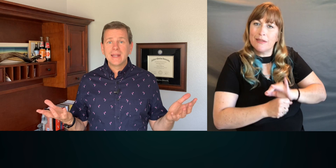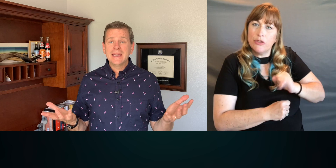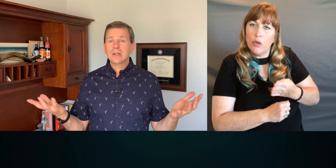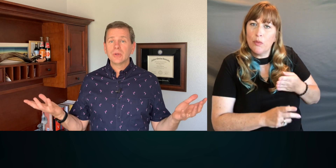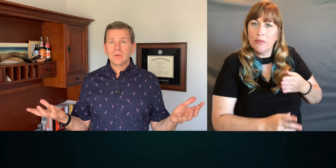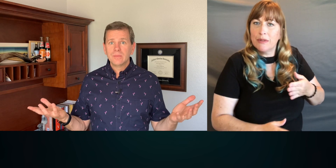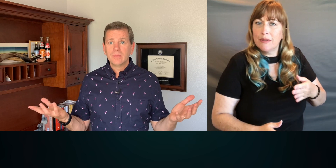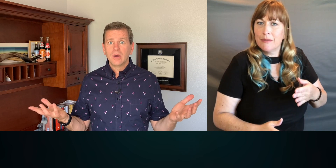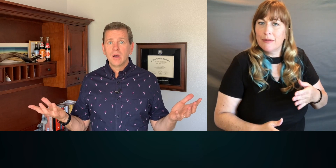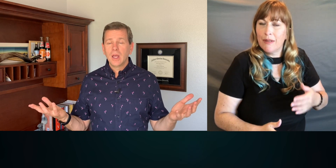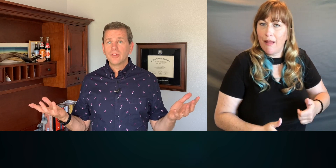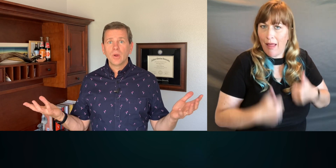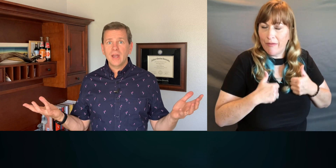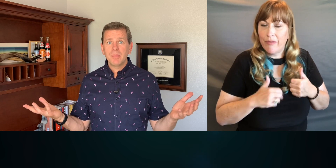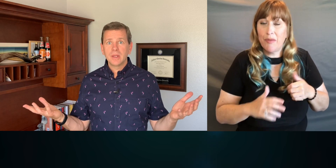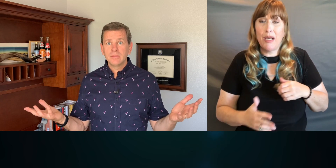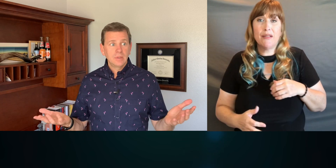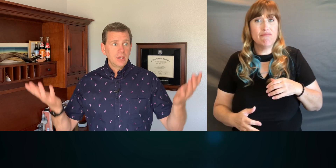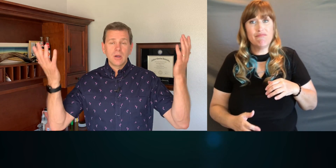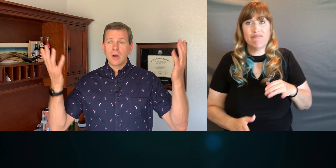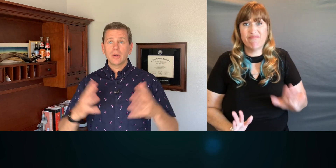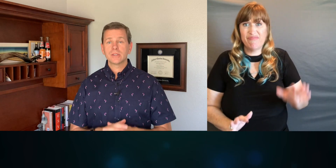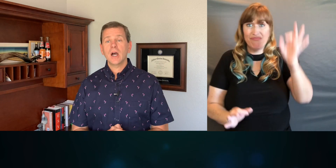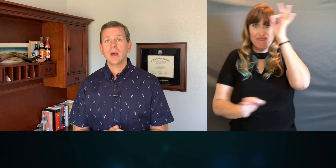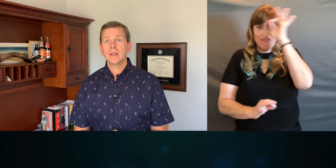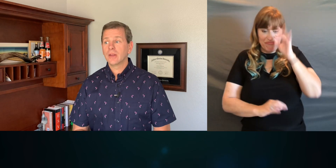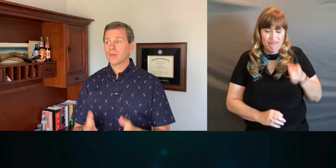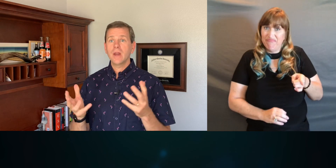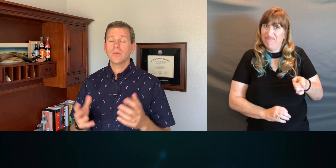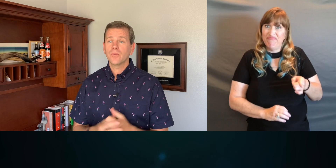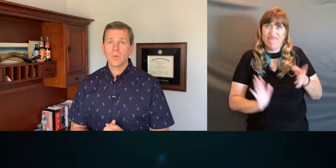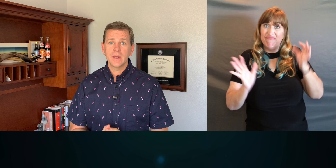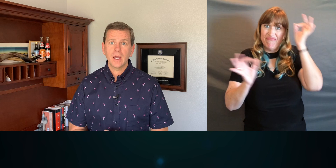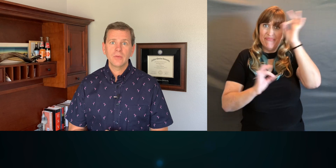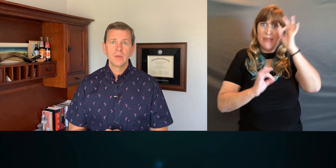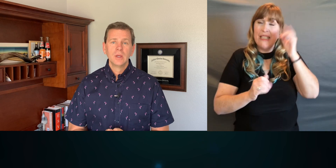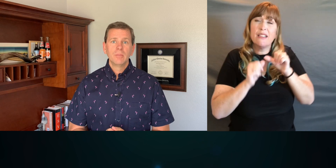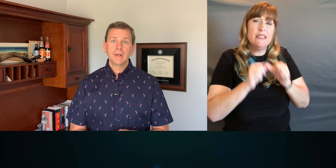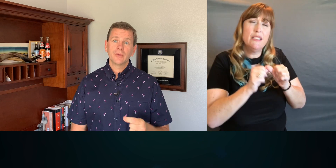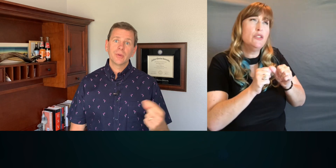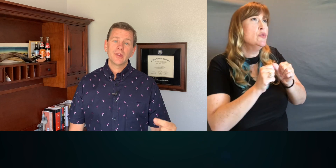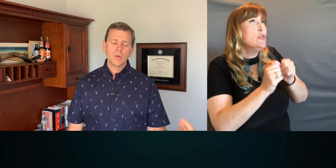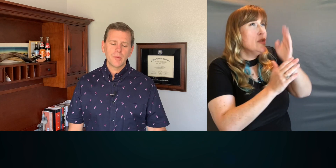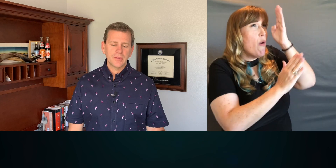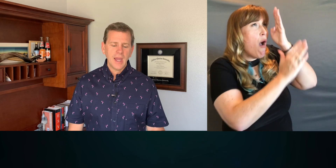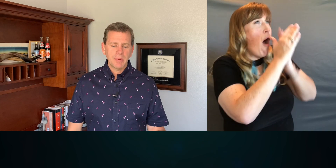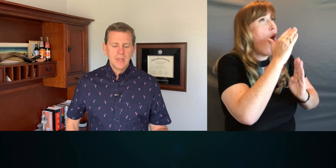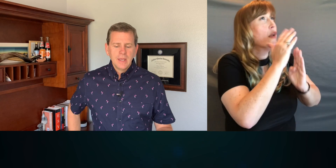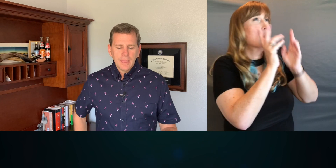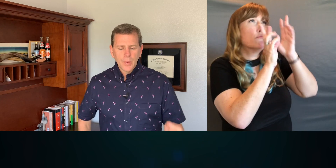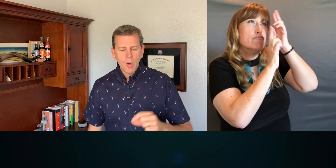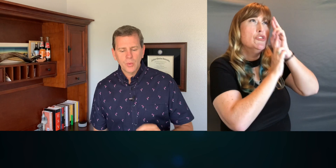have any clue as to what's happening. He honors God and is grateful for what he has, but doesn't realize what's about to